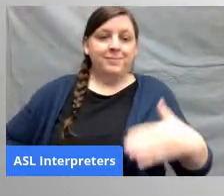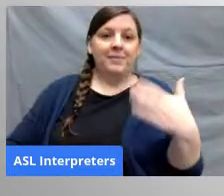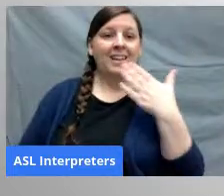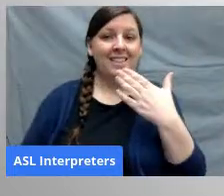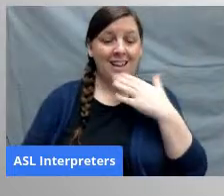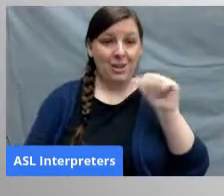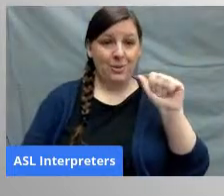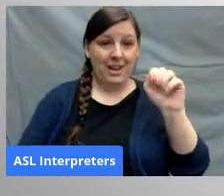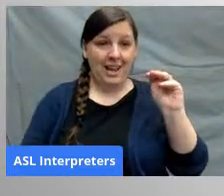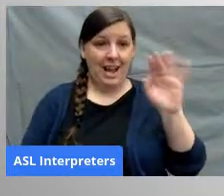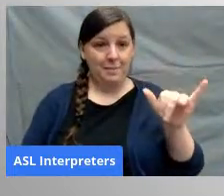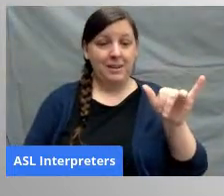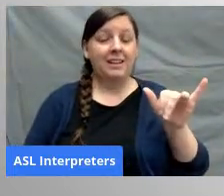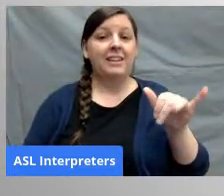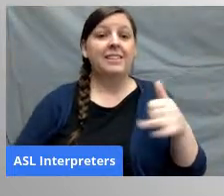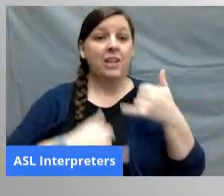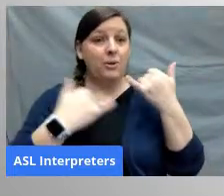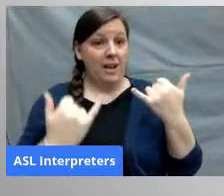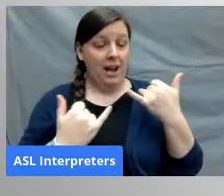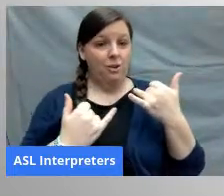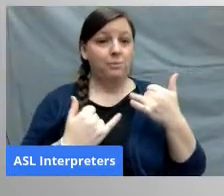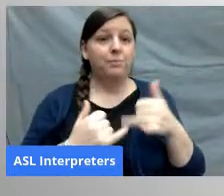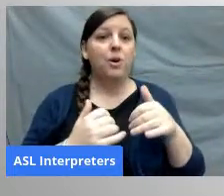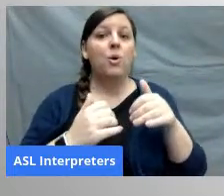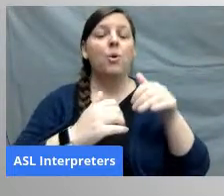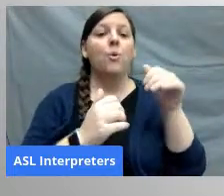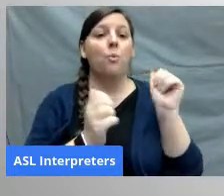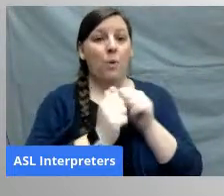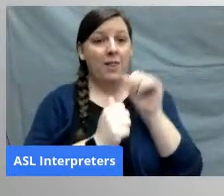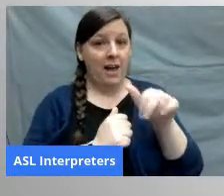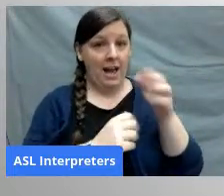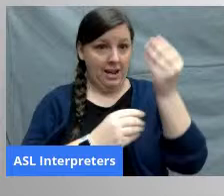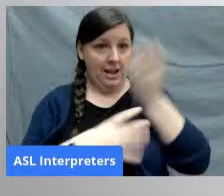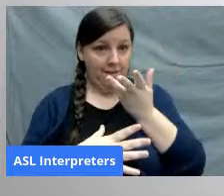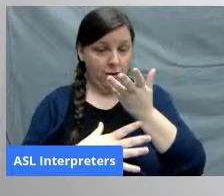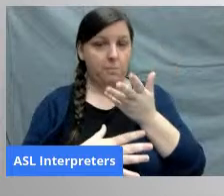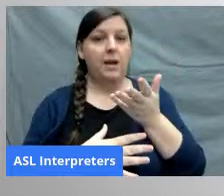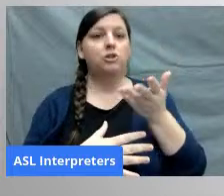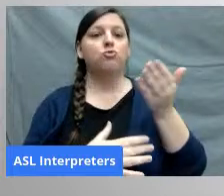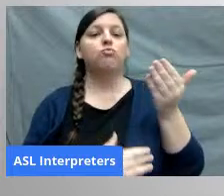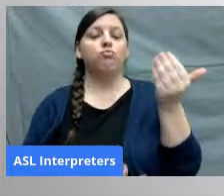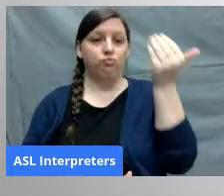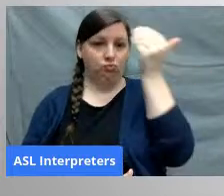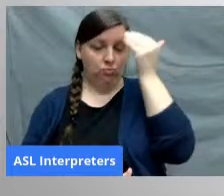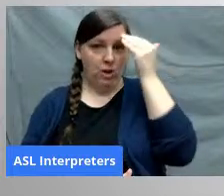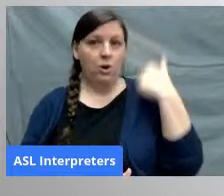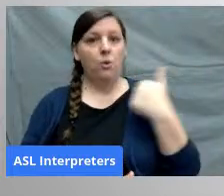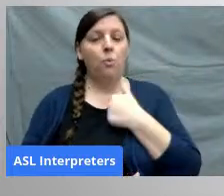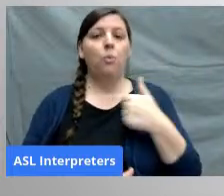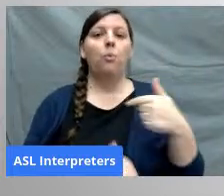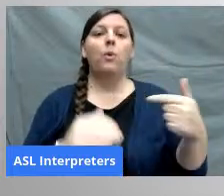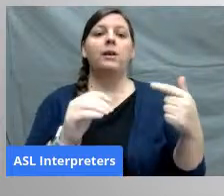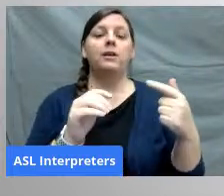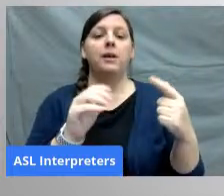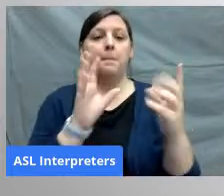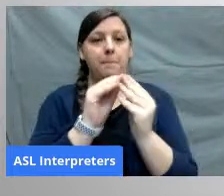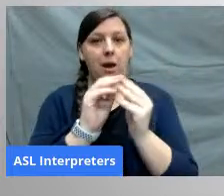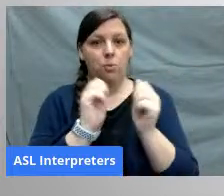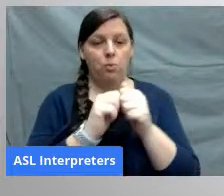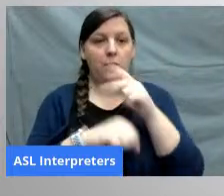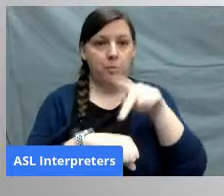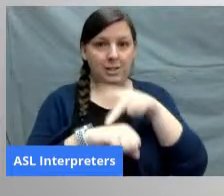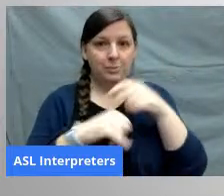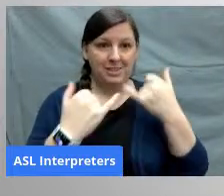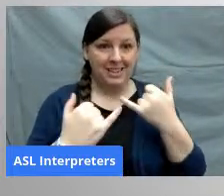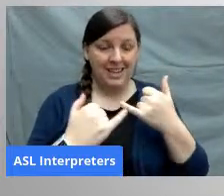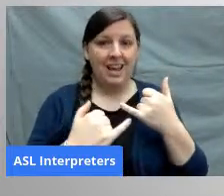us, we met with principals earlier today at 4 o'clock, and earlier this week, I believe on Tuesday, just to